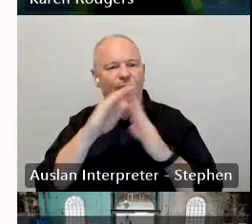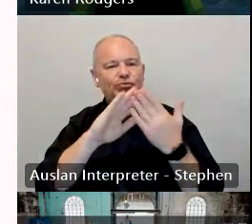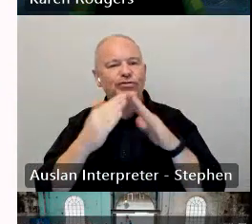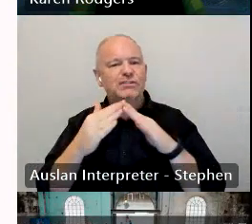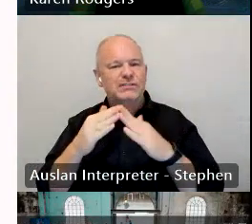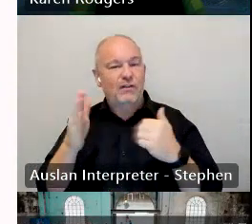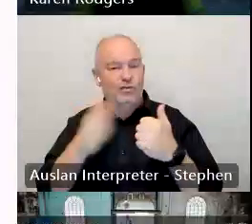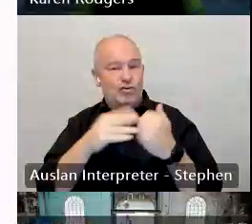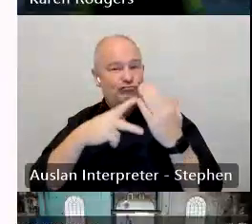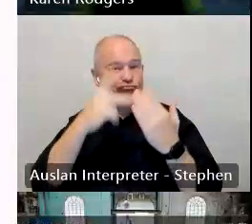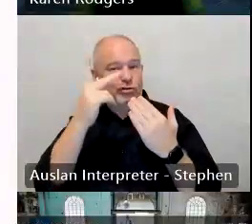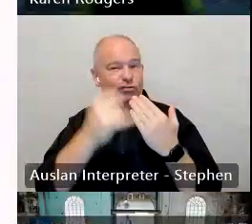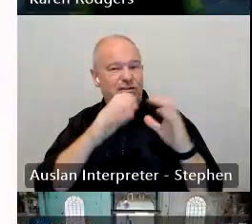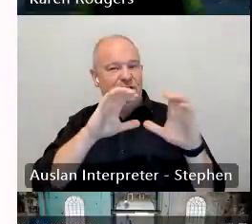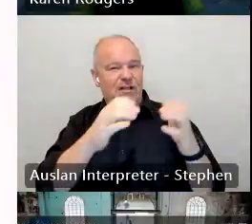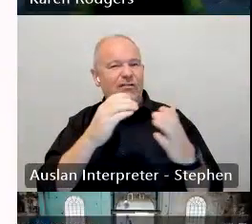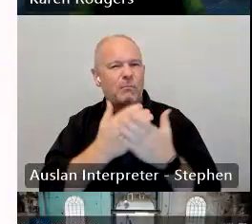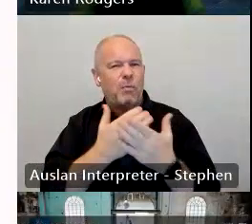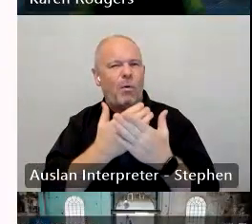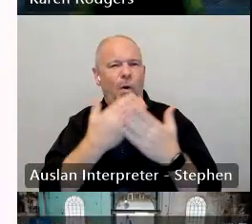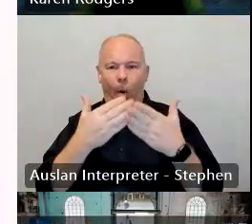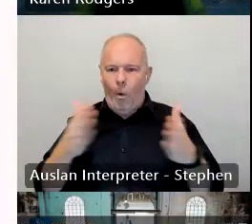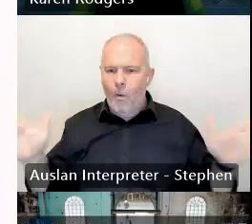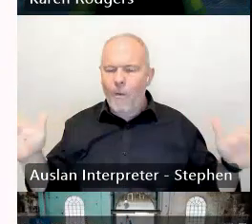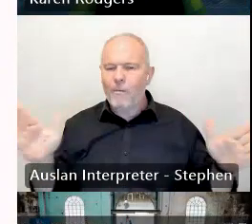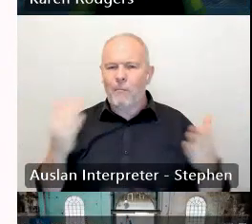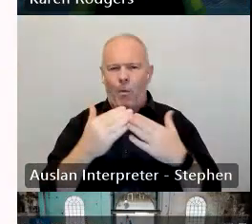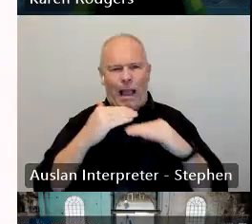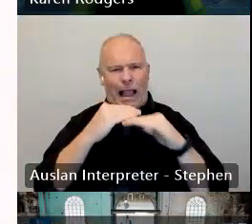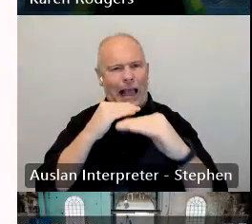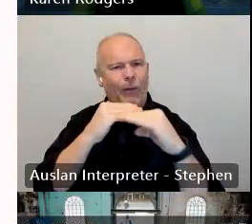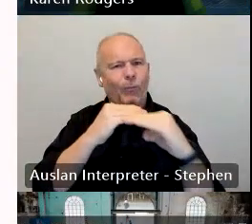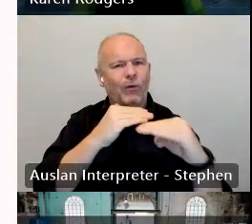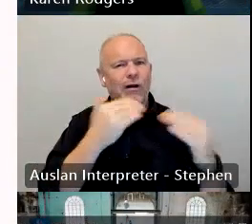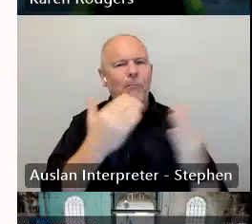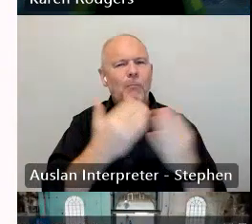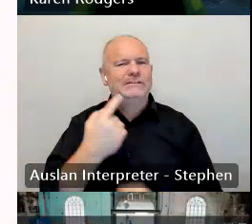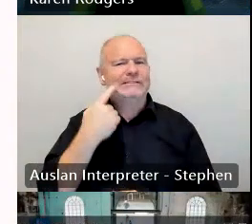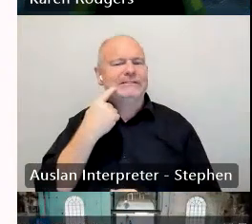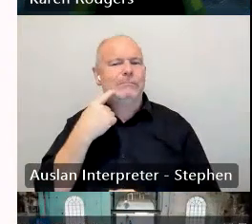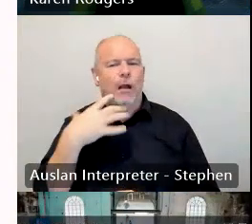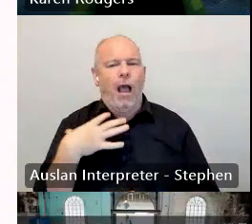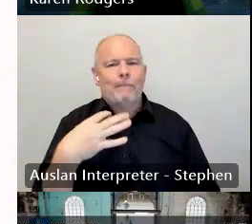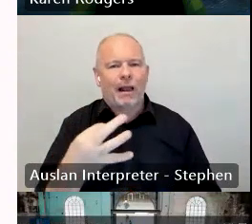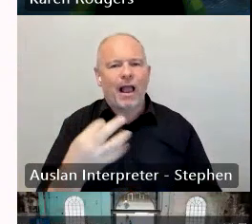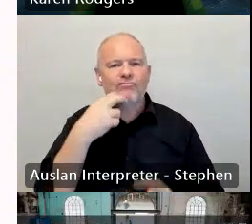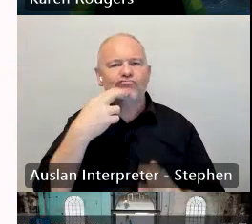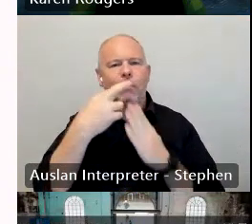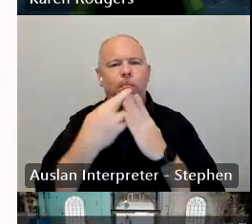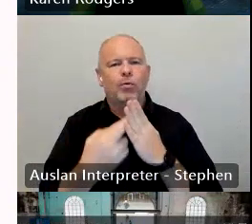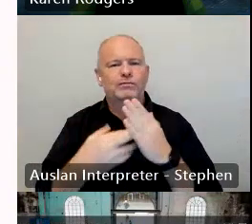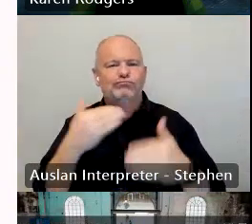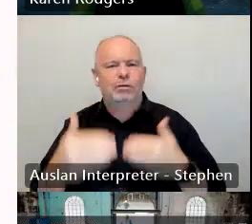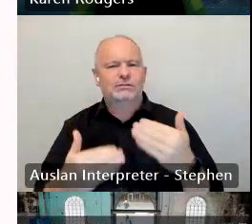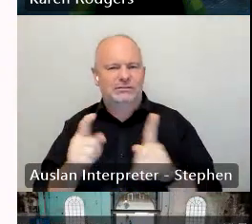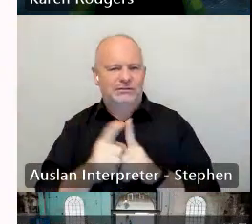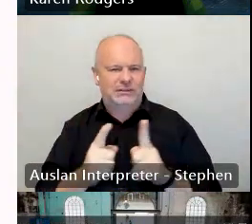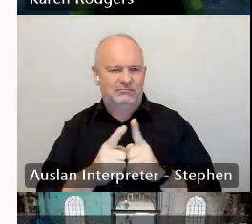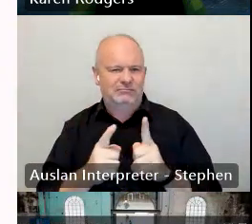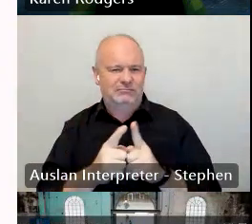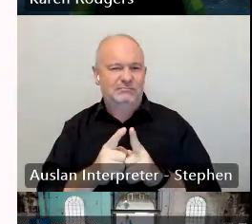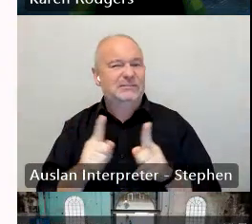project categories will ensure greater transparency, be more equitable, and allow for simpler application and reporting processes as well. In the